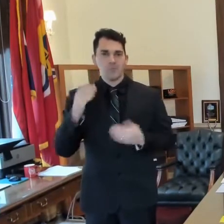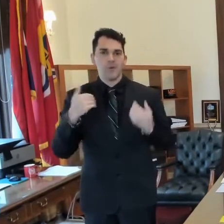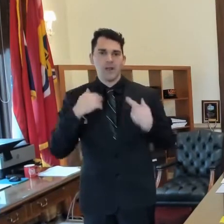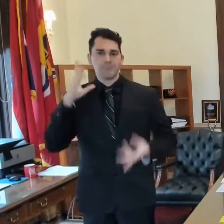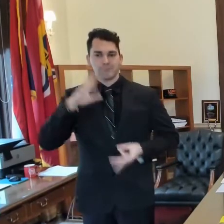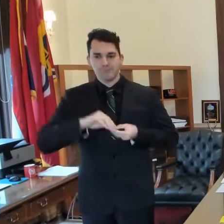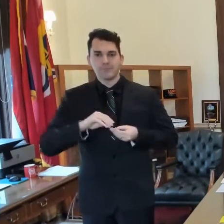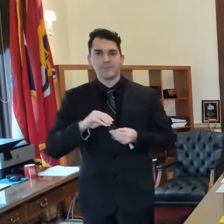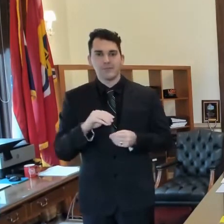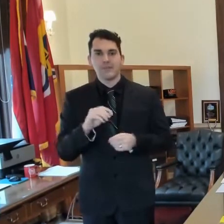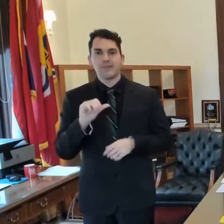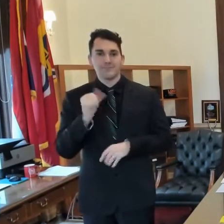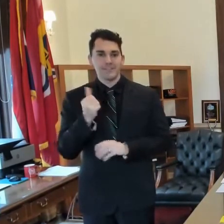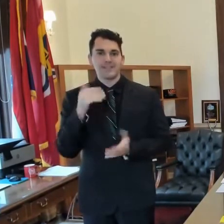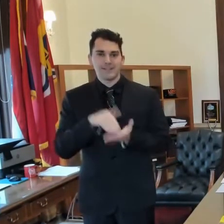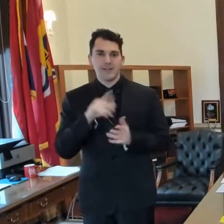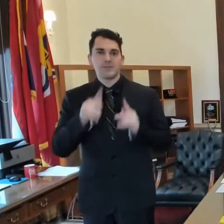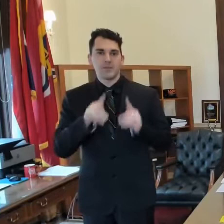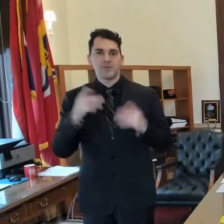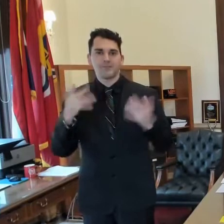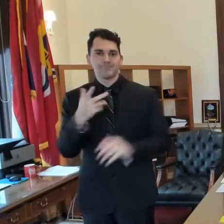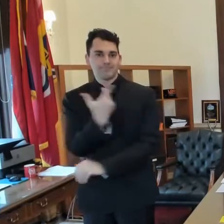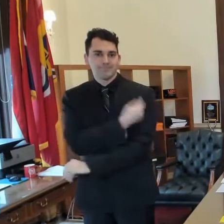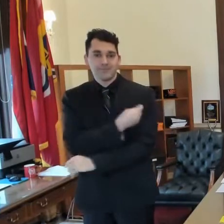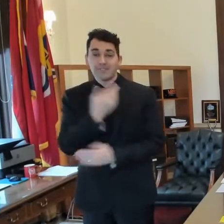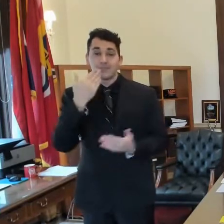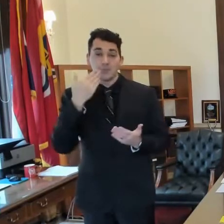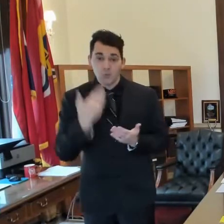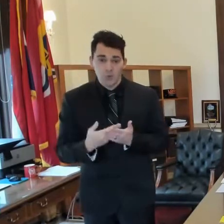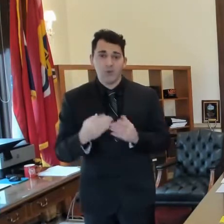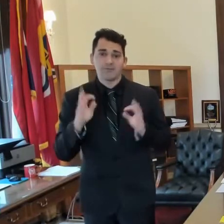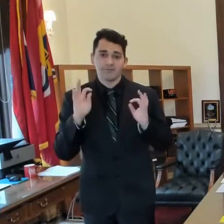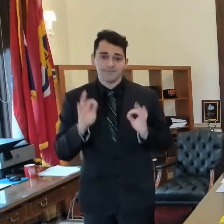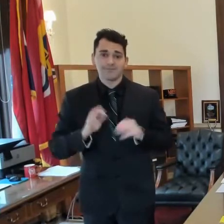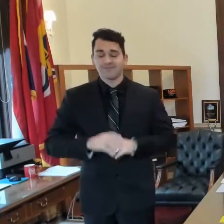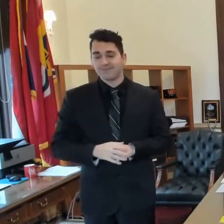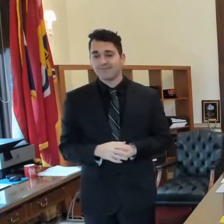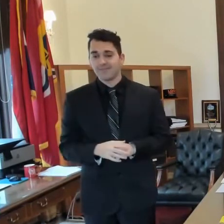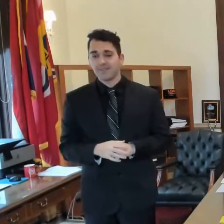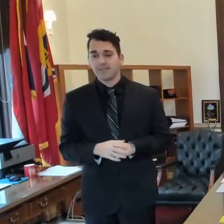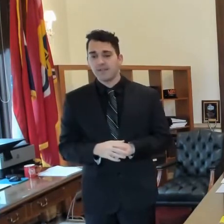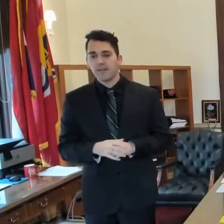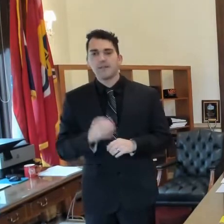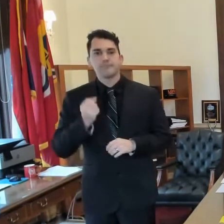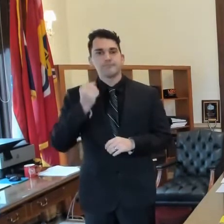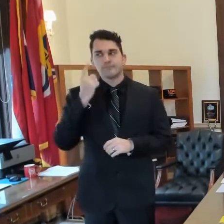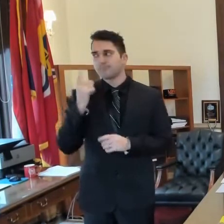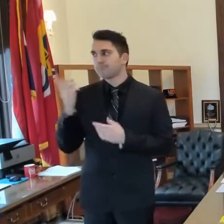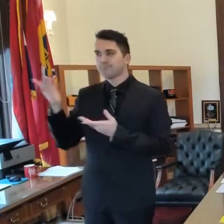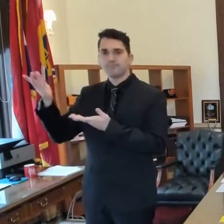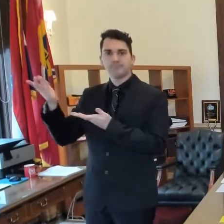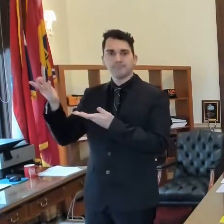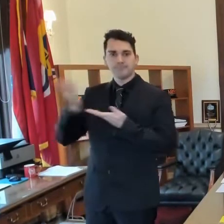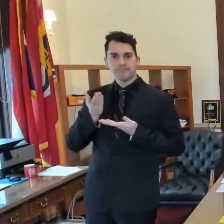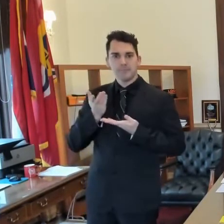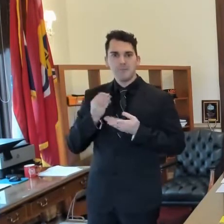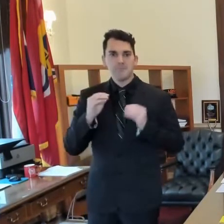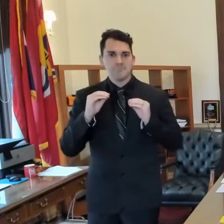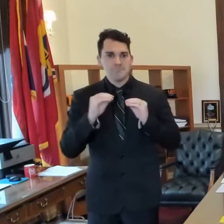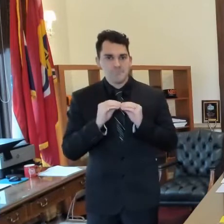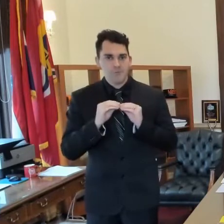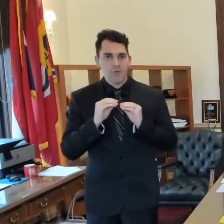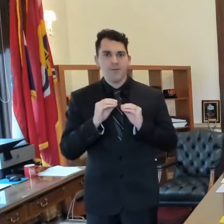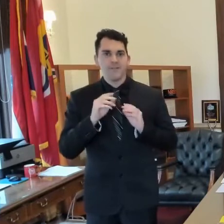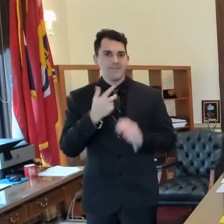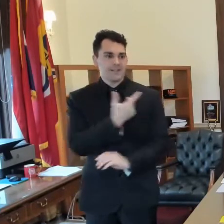So that's good news. And we're getting more and more vaccine, and the state is getting more and